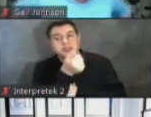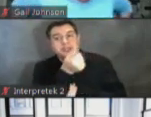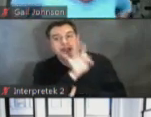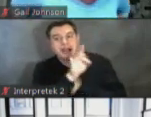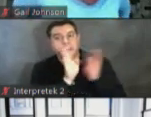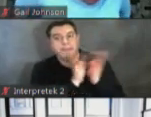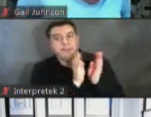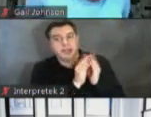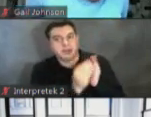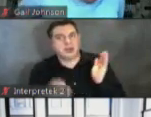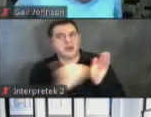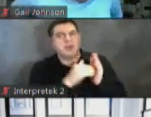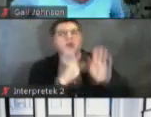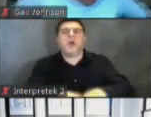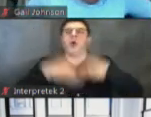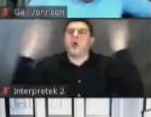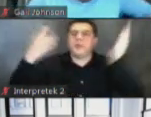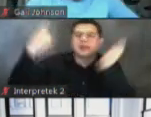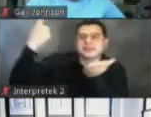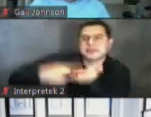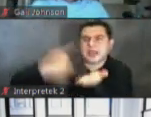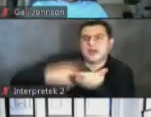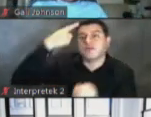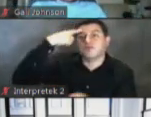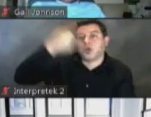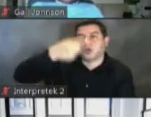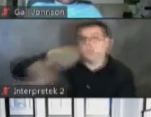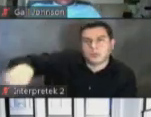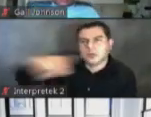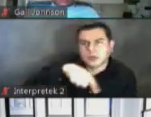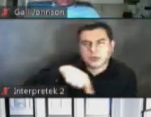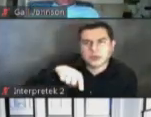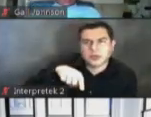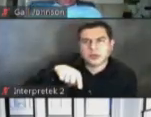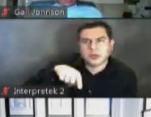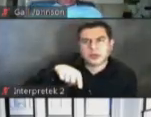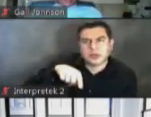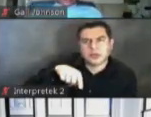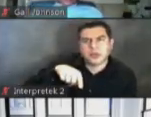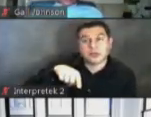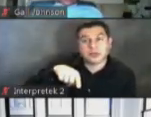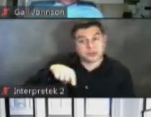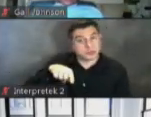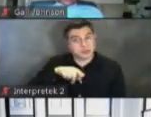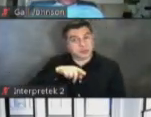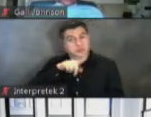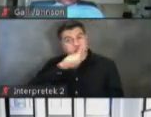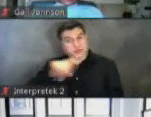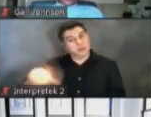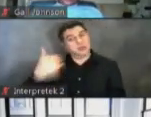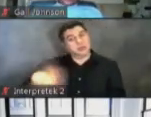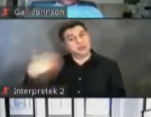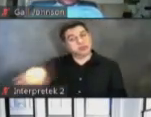of knowledge, experience, and dedication. You could turn around the expensive top-down trajectory of the past 5